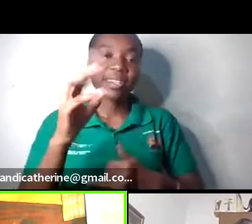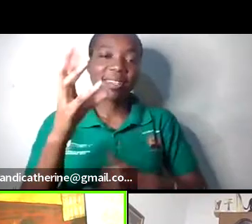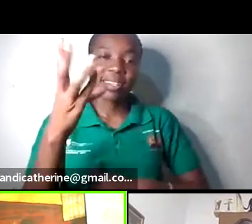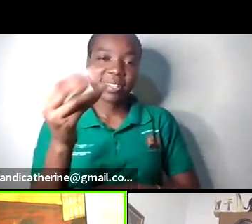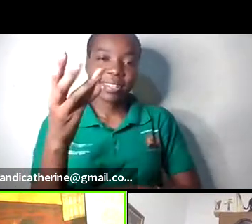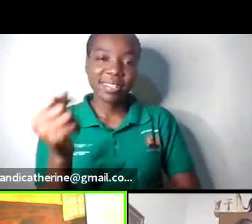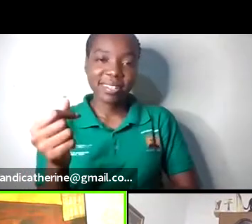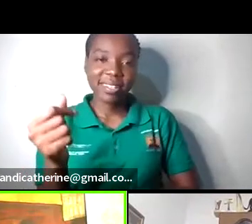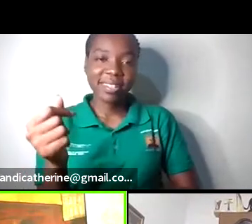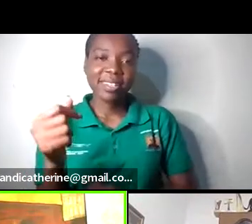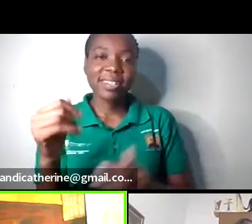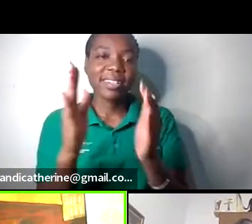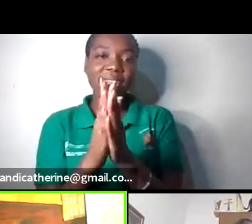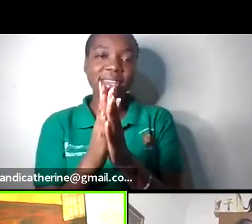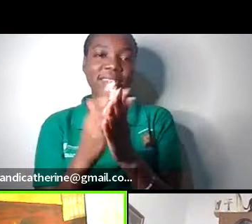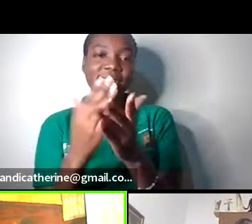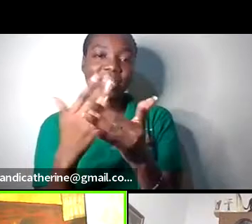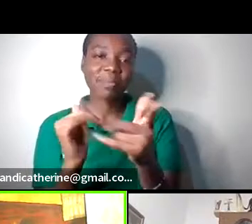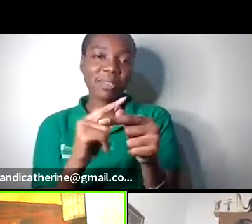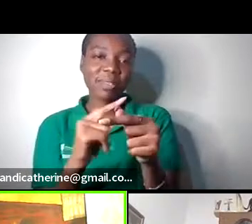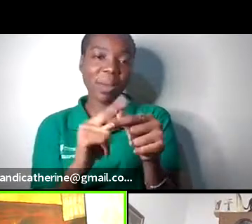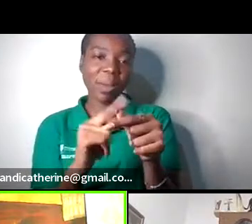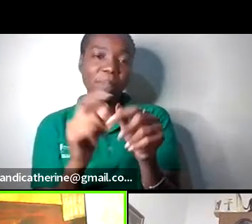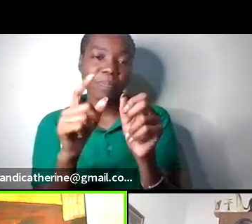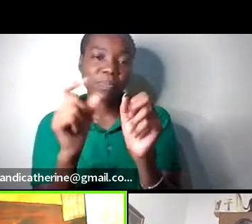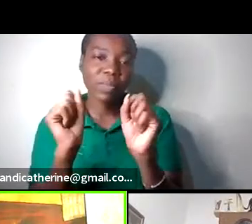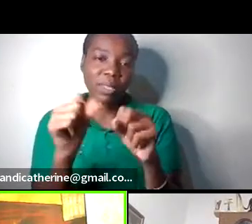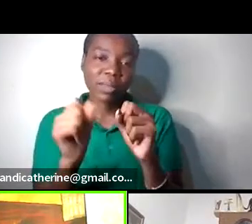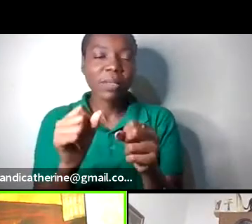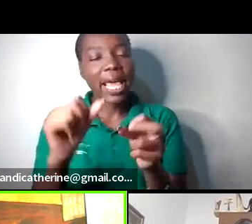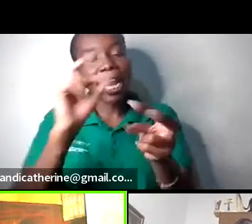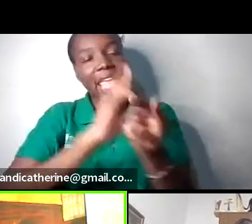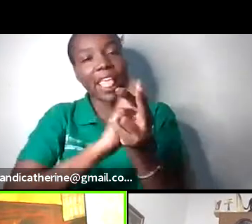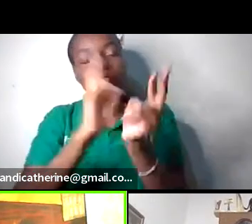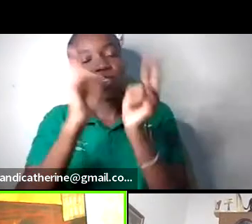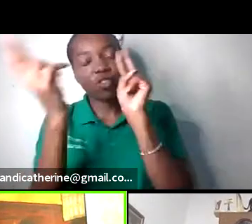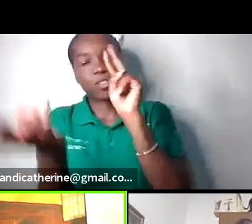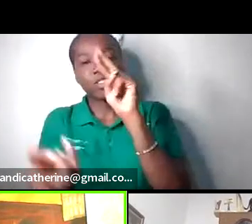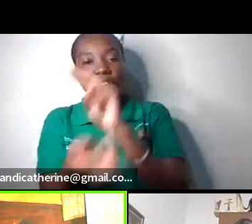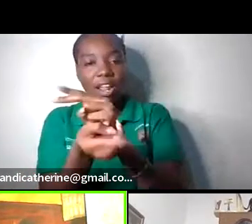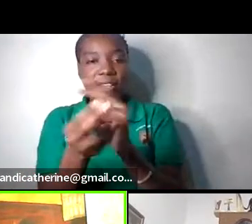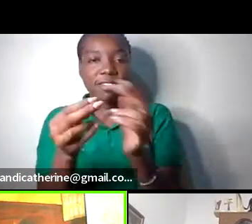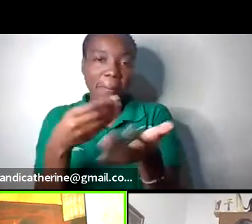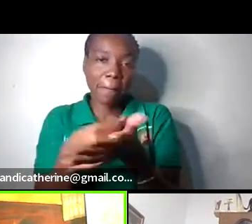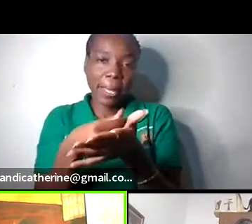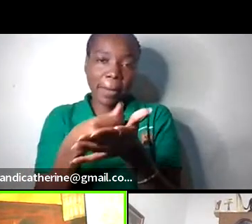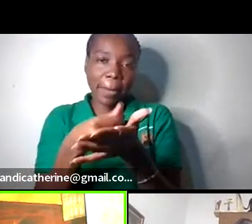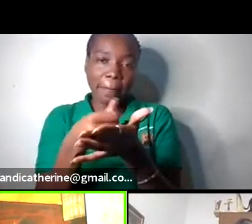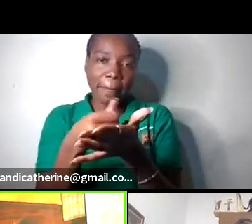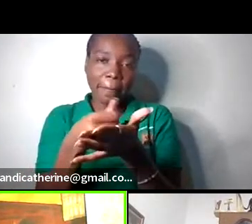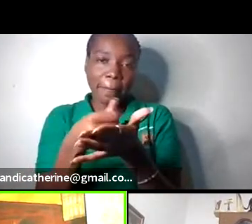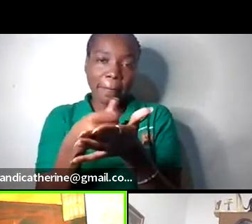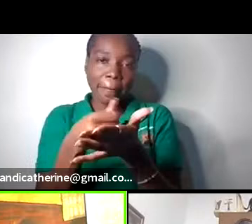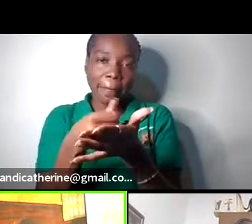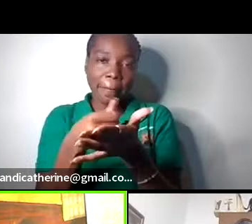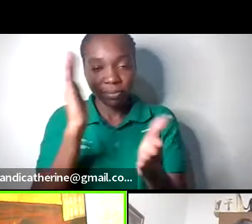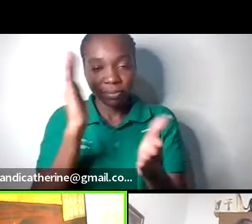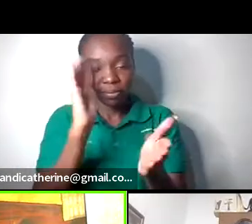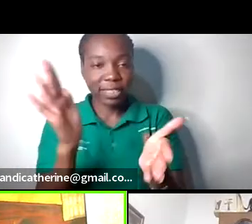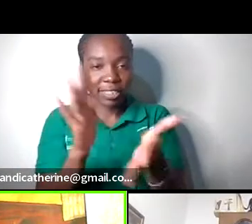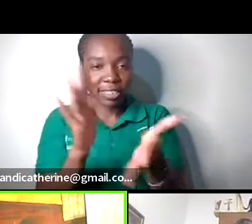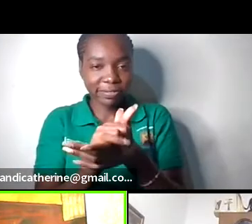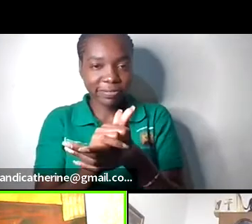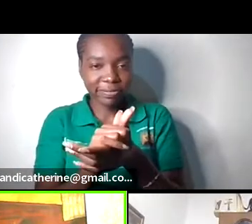has done, how it has revolutionized payments. And would you believe it? I think it